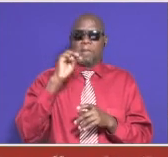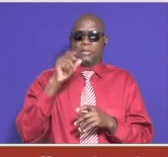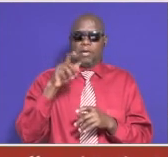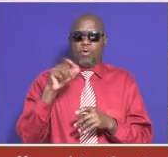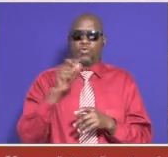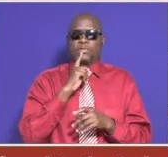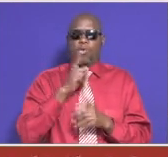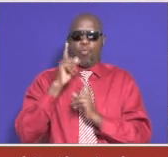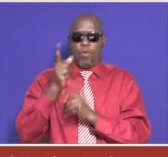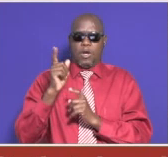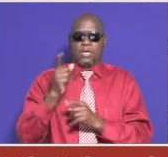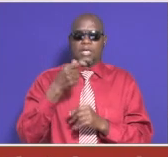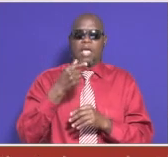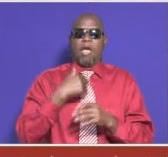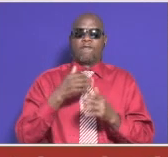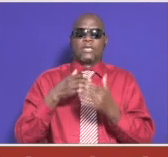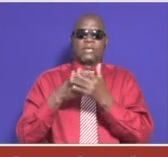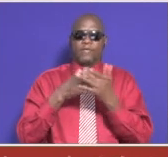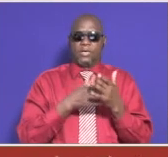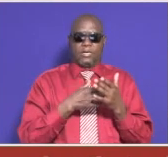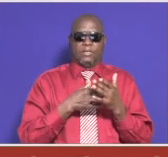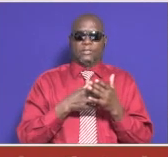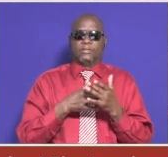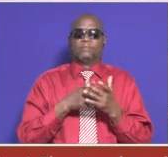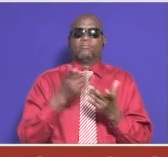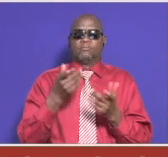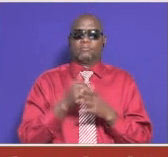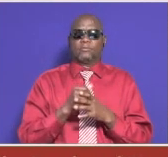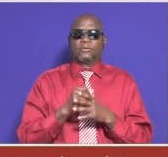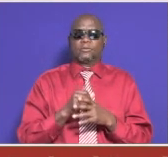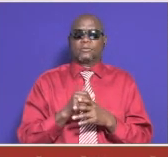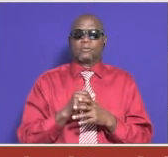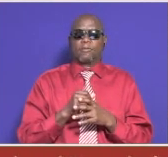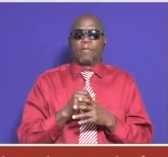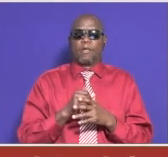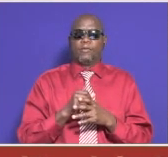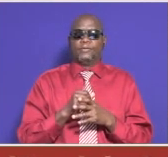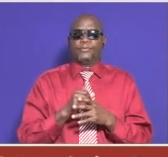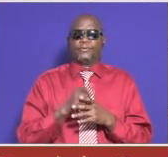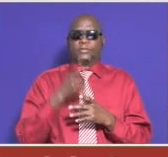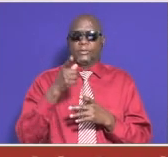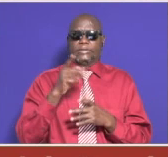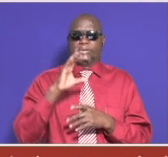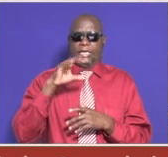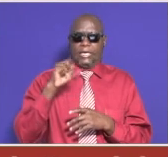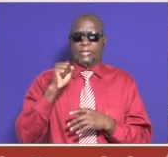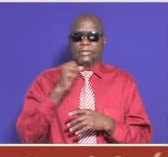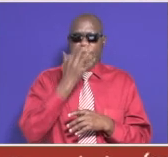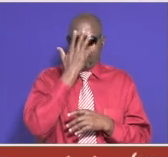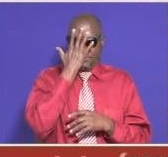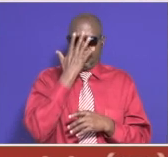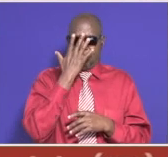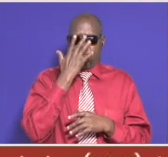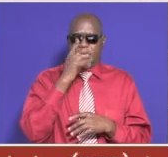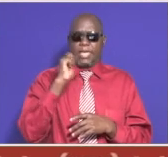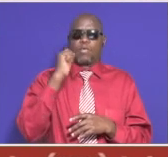to interfere with the impeachment hearing. Senator Cheruyiot claimed the CS was an embarrassment to the Kenya Kwanza government and